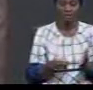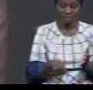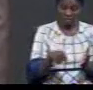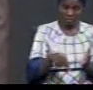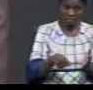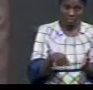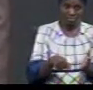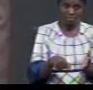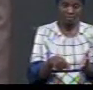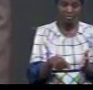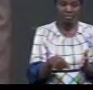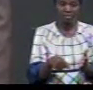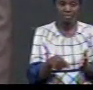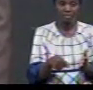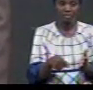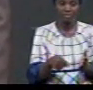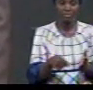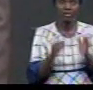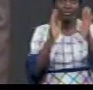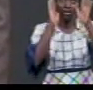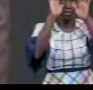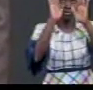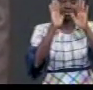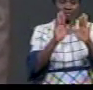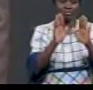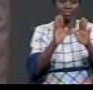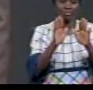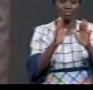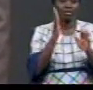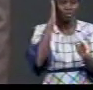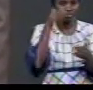follow them who